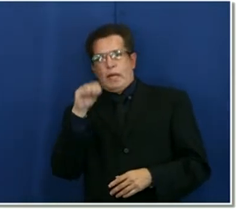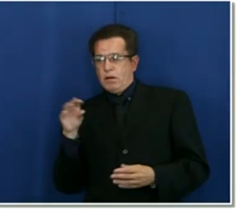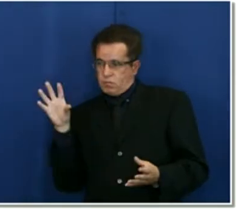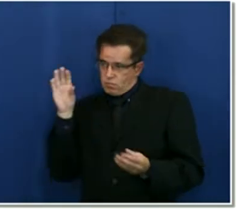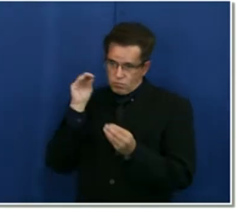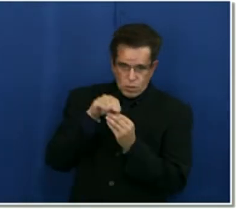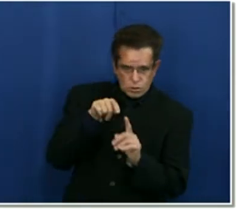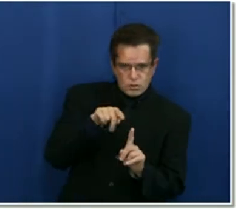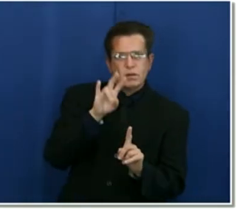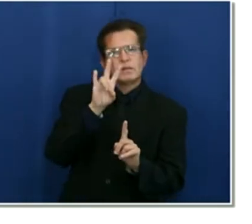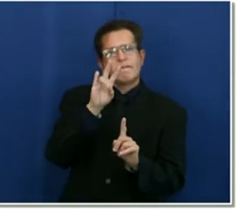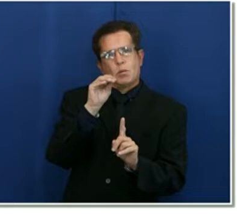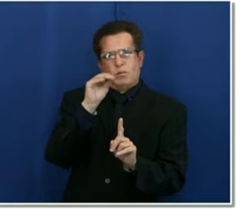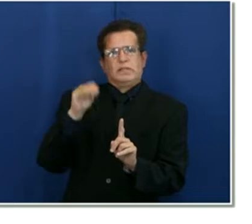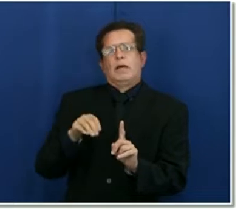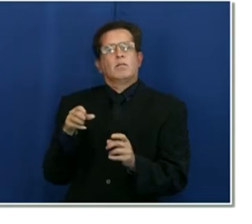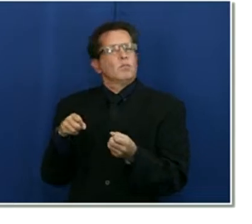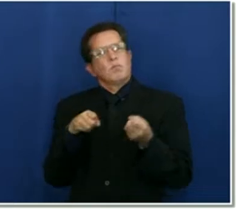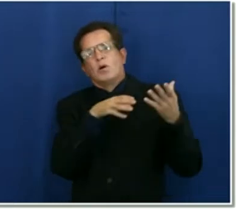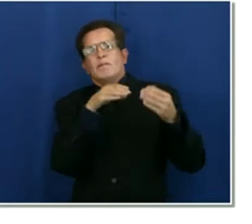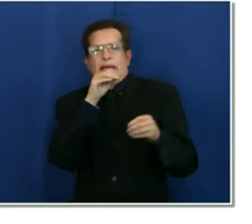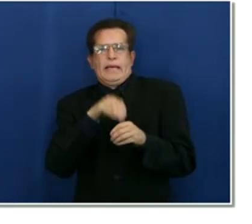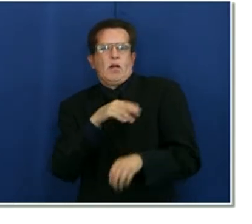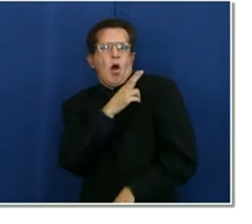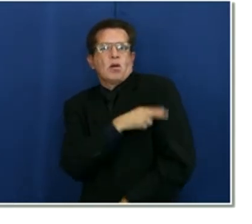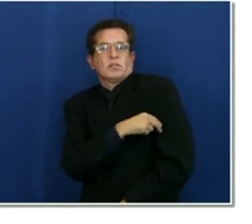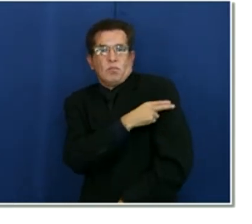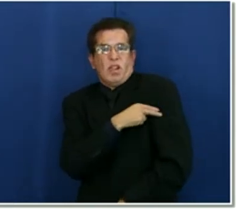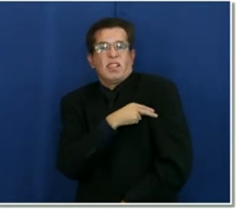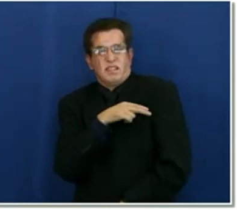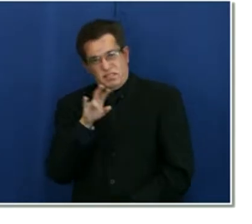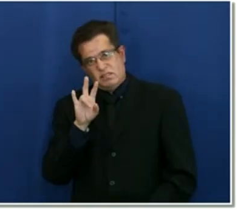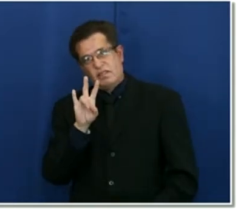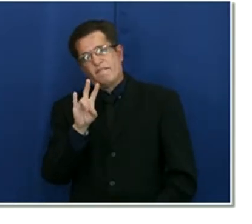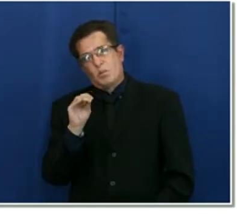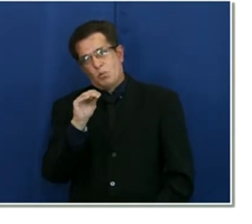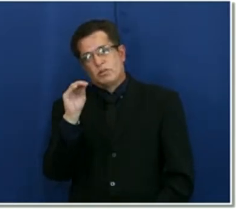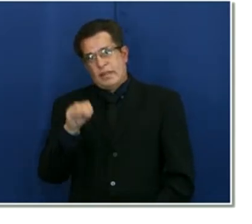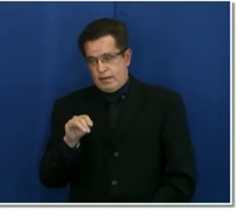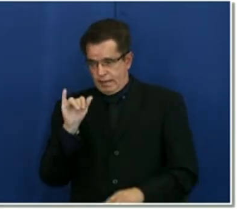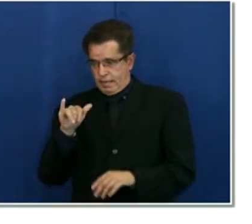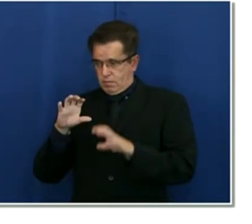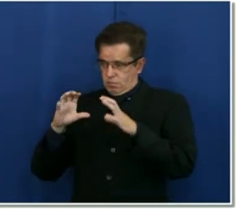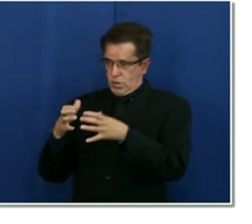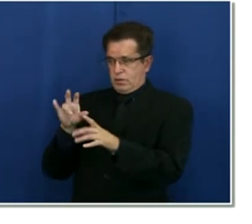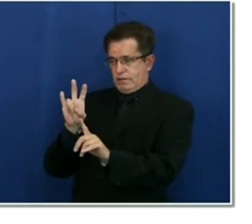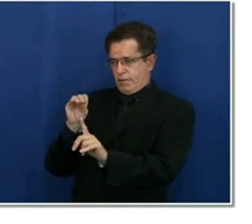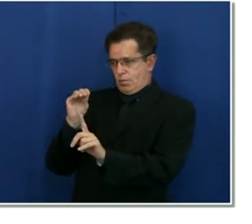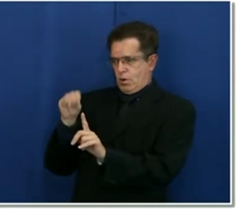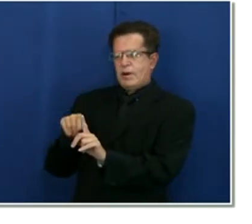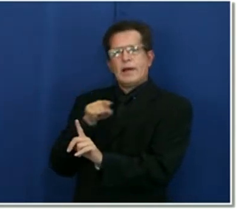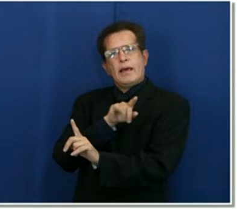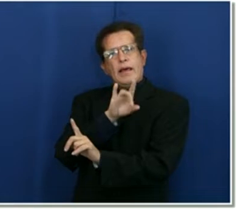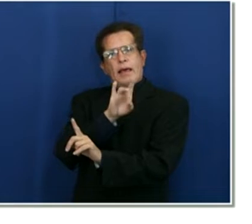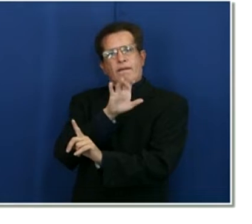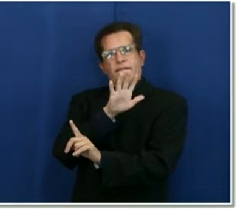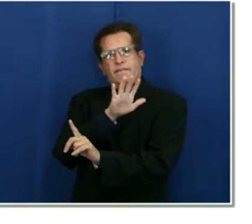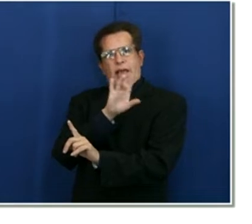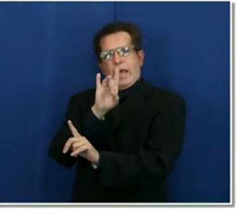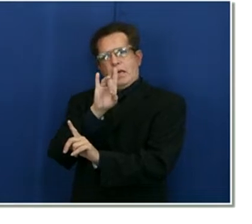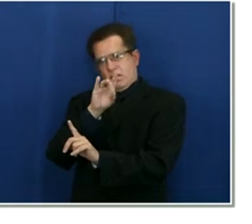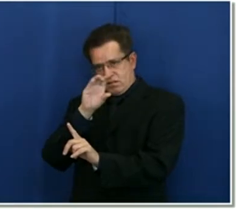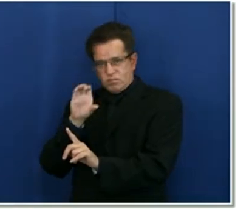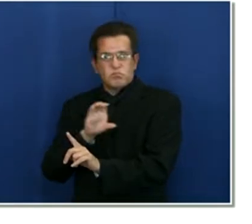have been hospitalized. And of that hospitalized number, 858 have been admitted